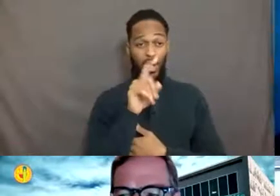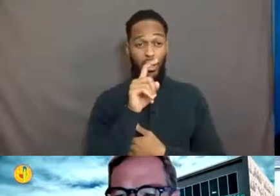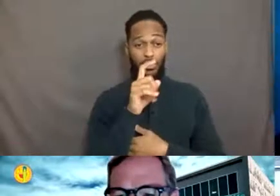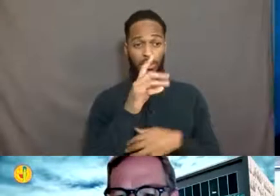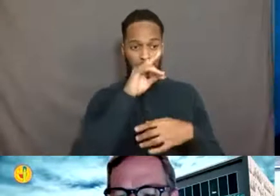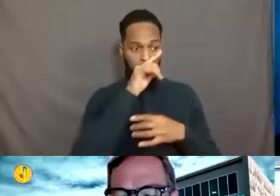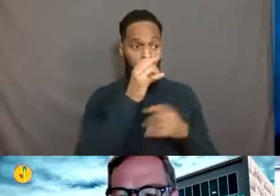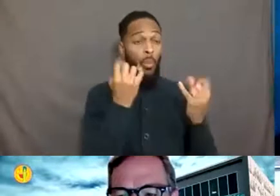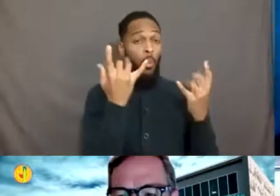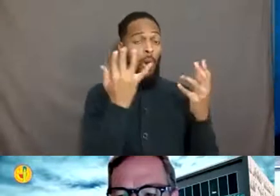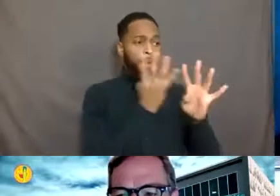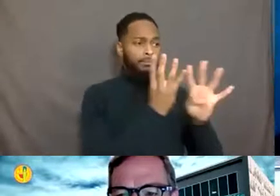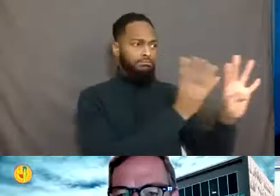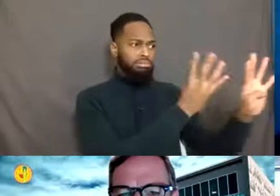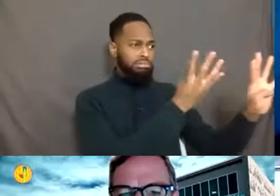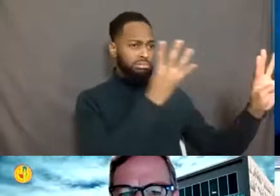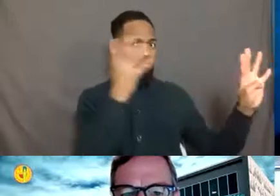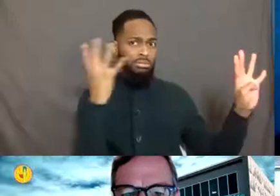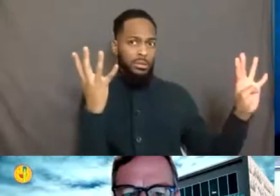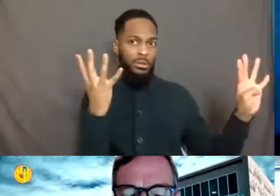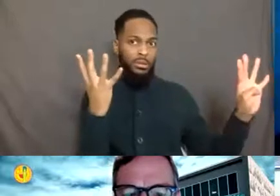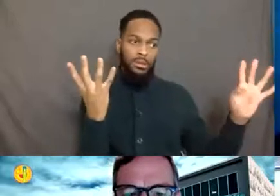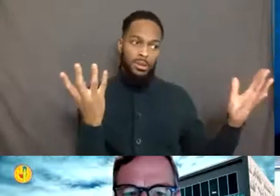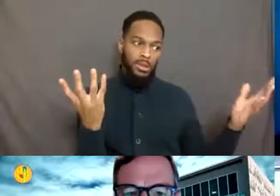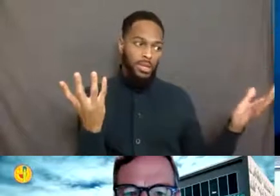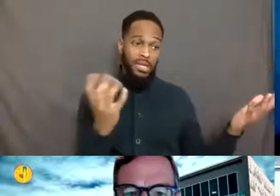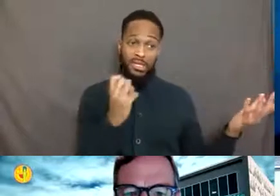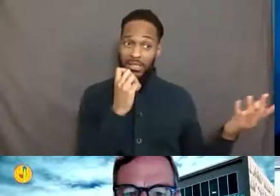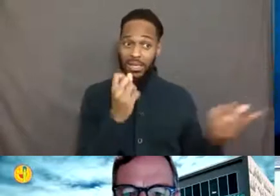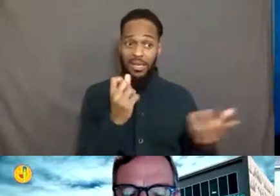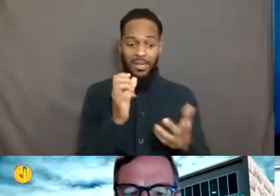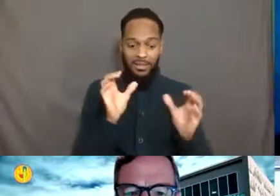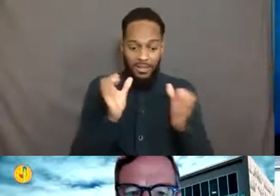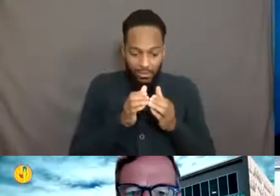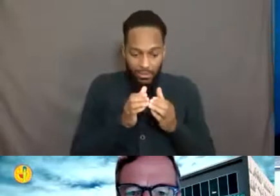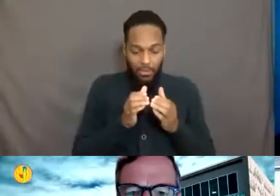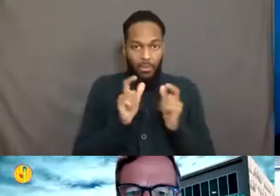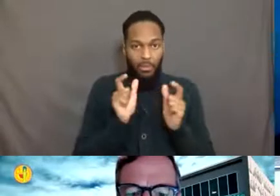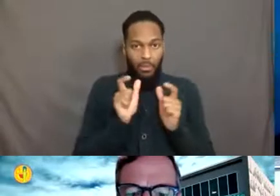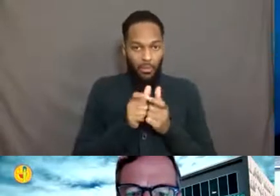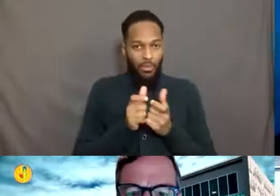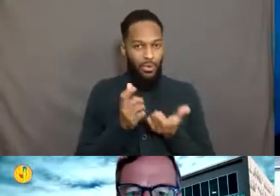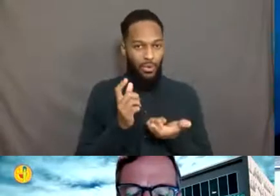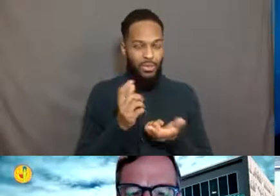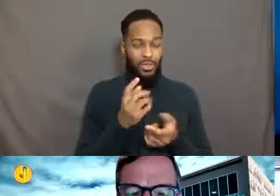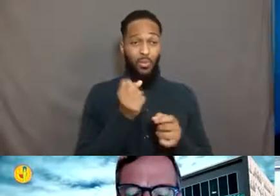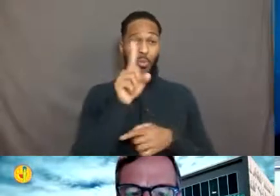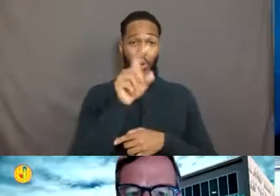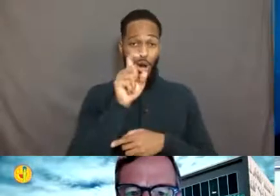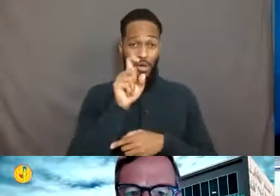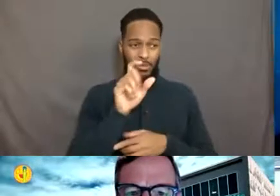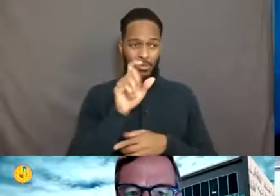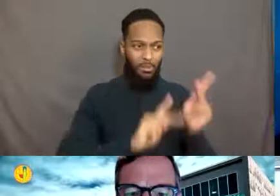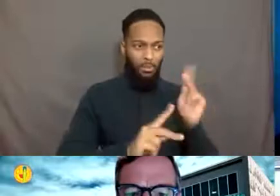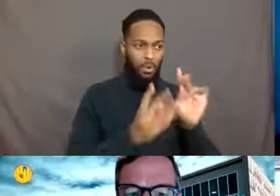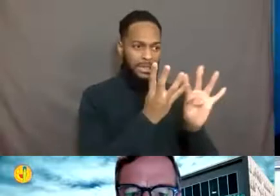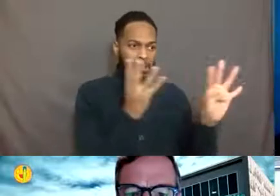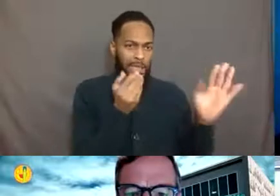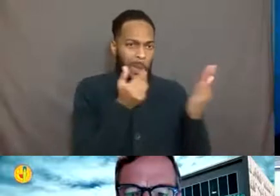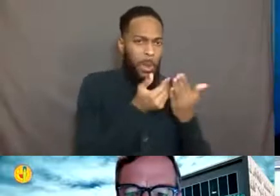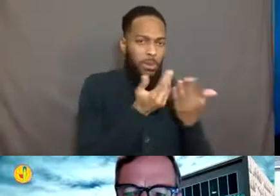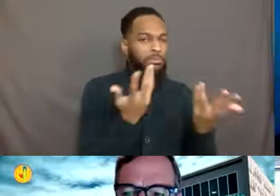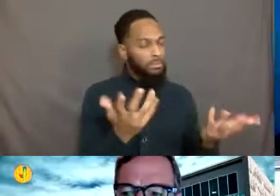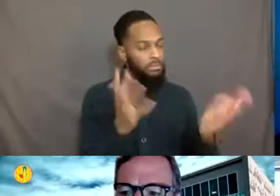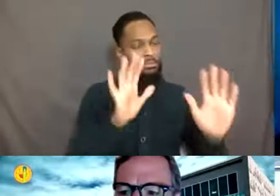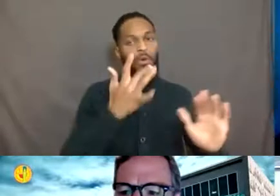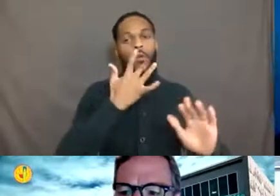into the school, our cohort's no longer 10 or 12, it's 100. So the idea is to provide for quick access. We will always have, as Mike said,